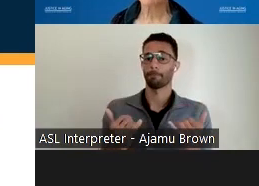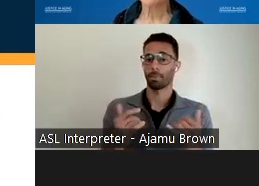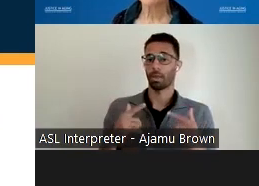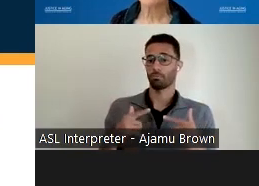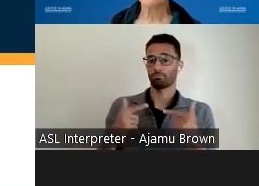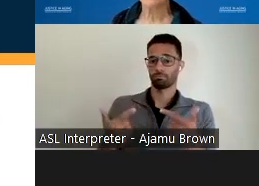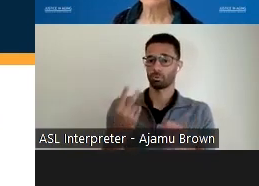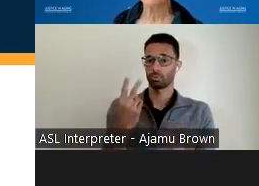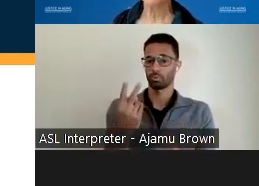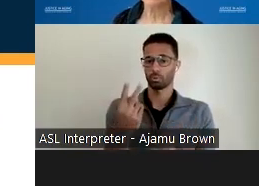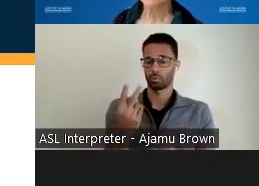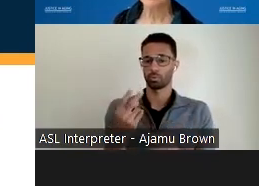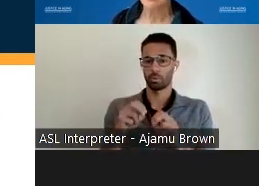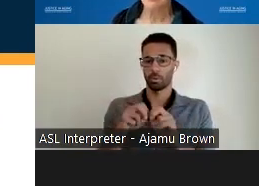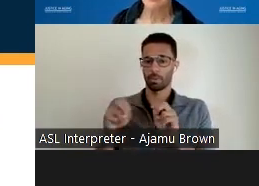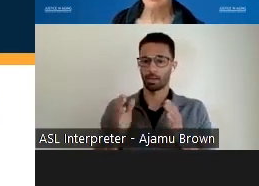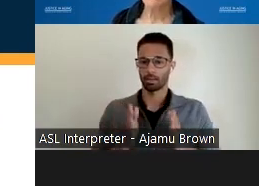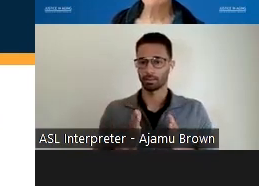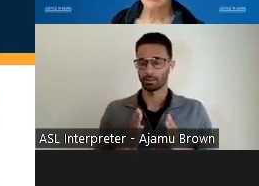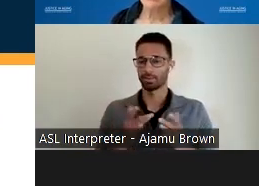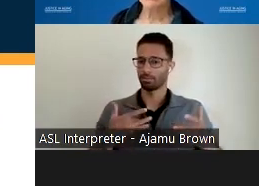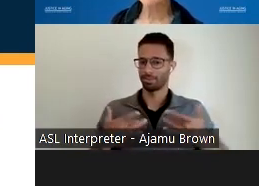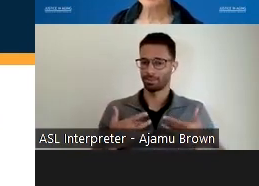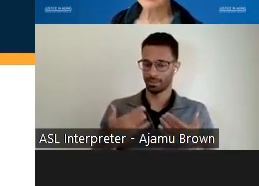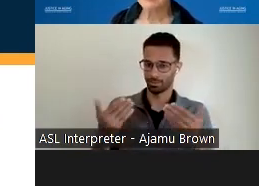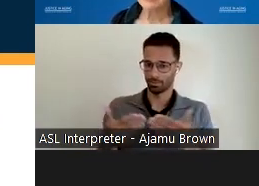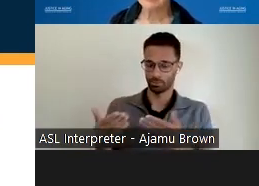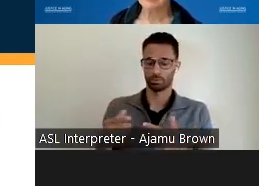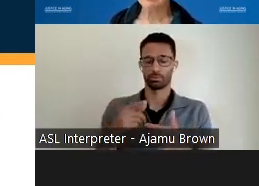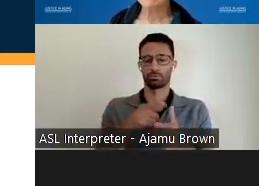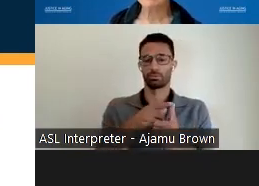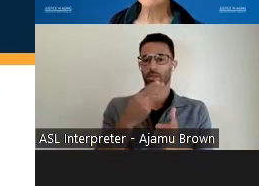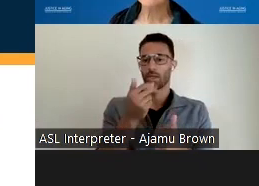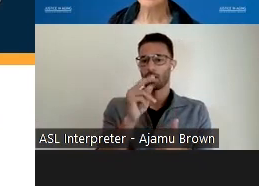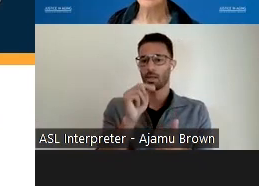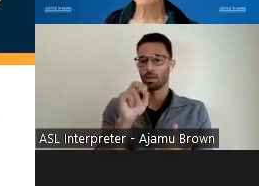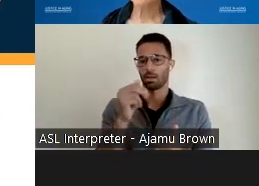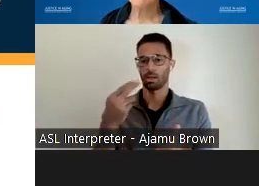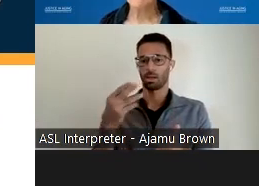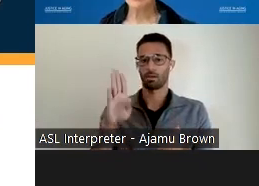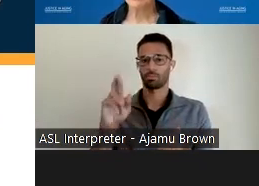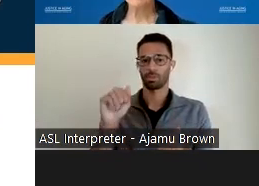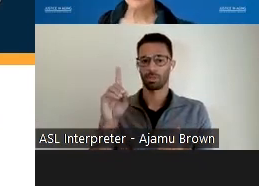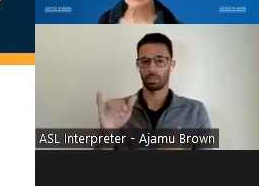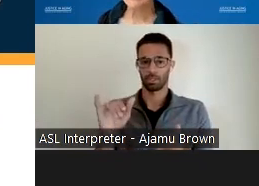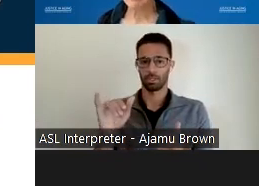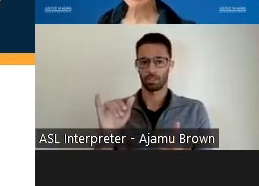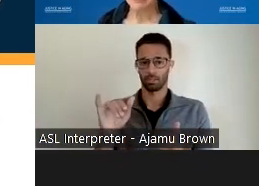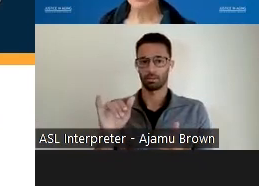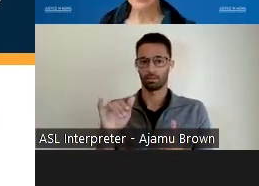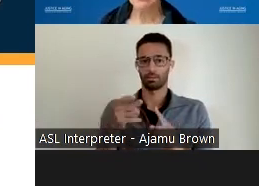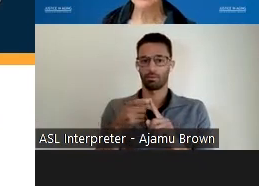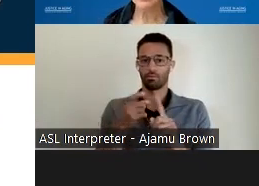who I'm very excited to introduce. Hannah Brady is from